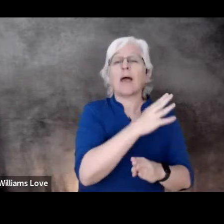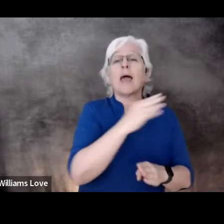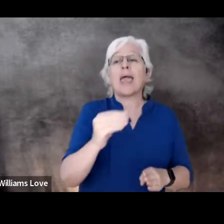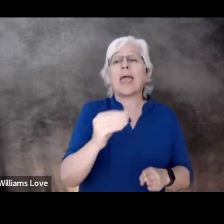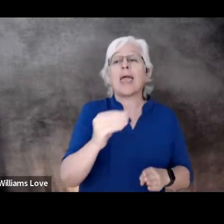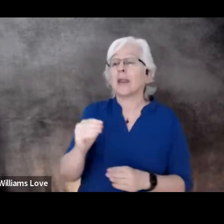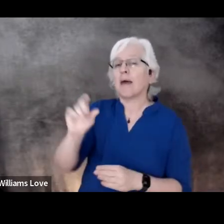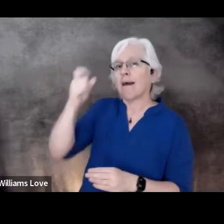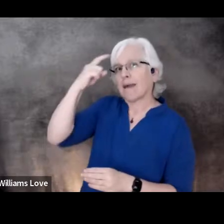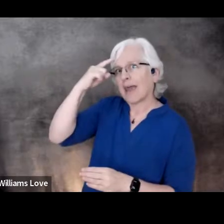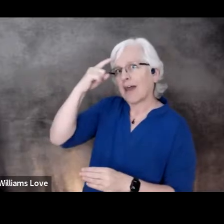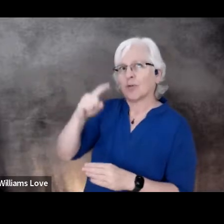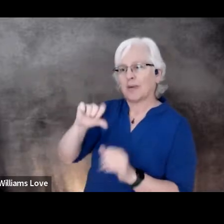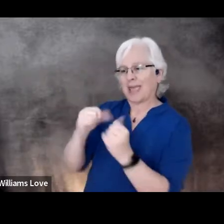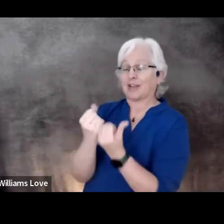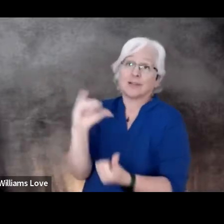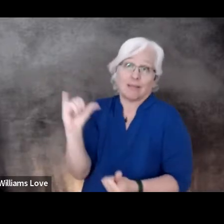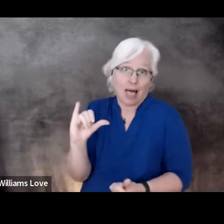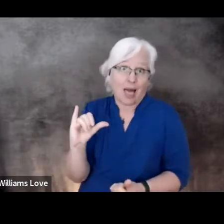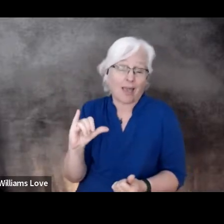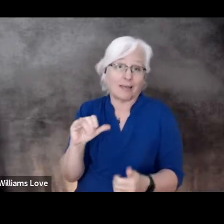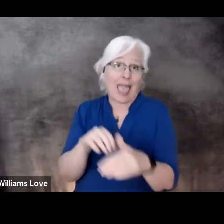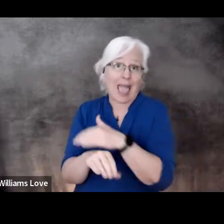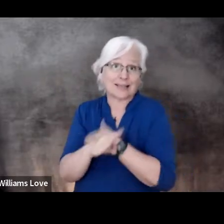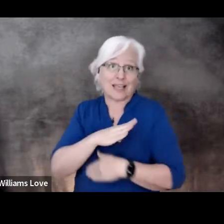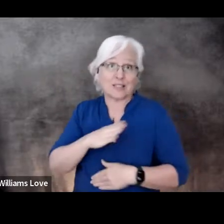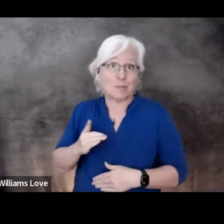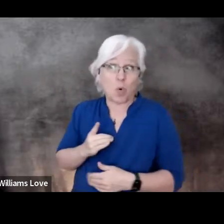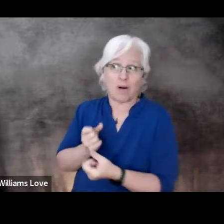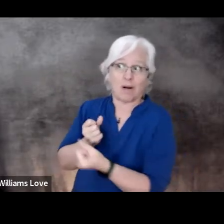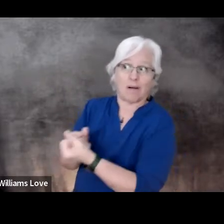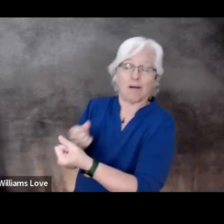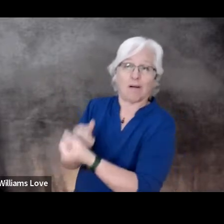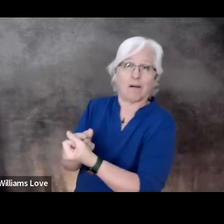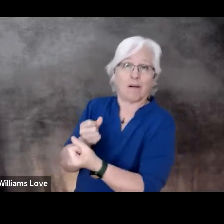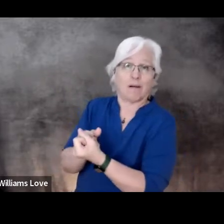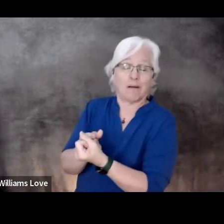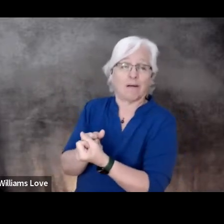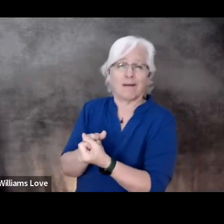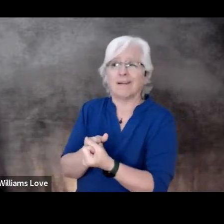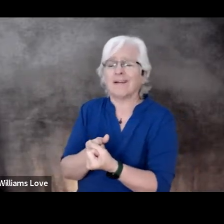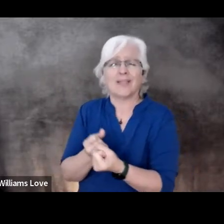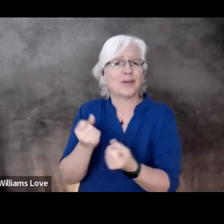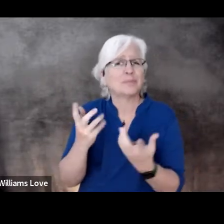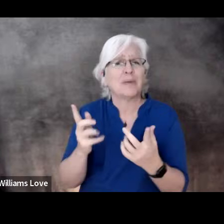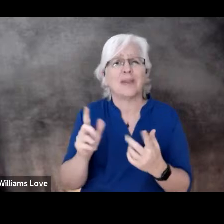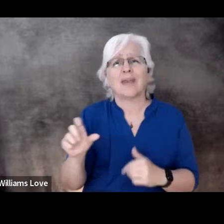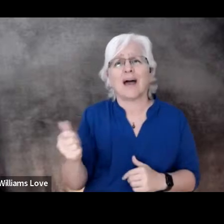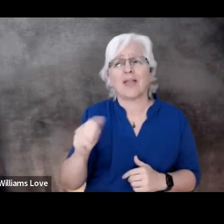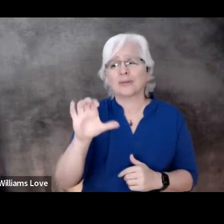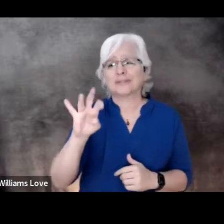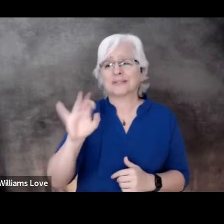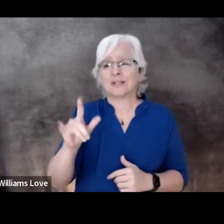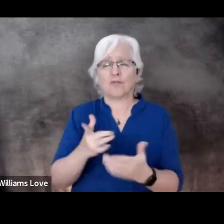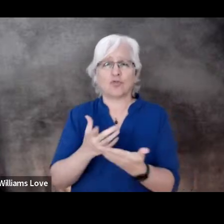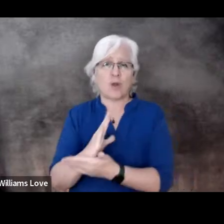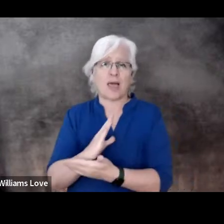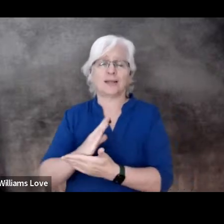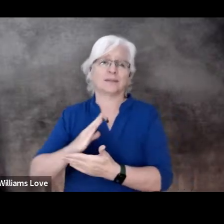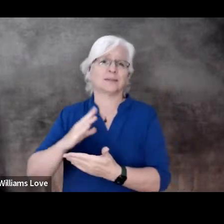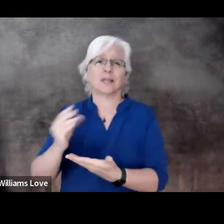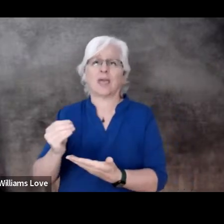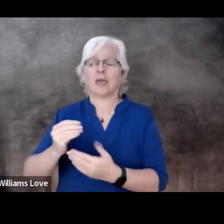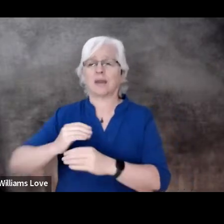agencies like the Access Board and so many of the other civil rights and consumer protection enforcers across state and local governments and